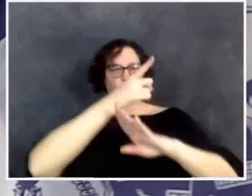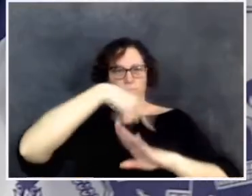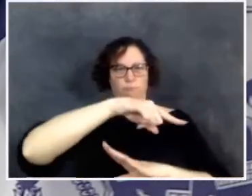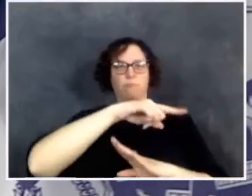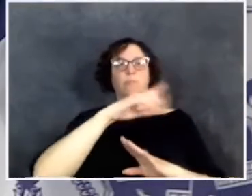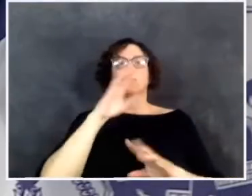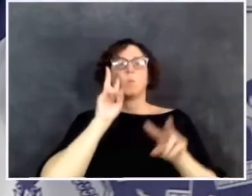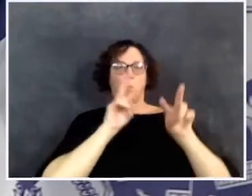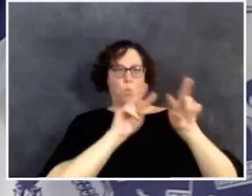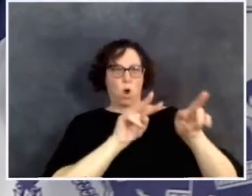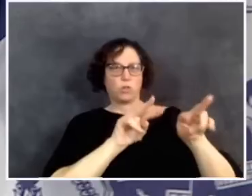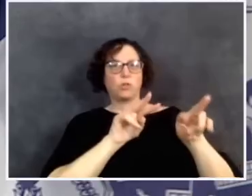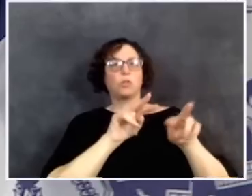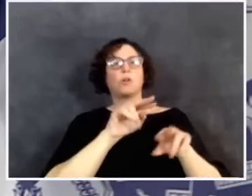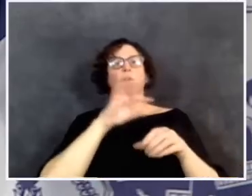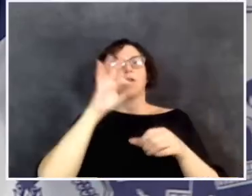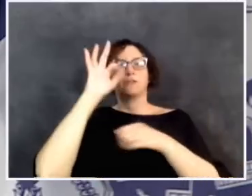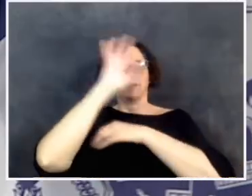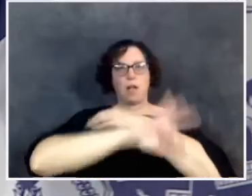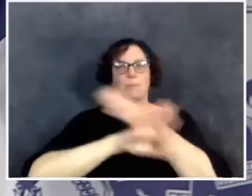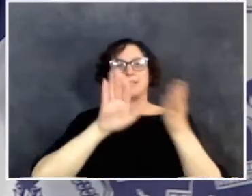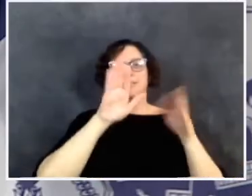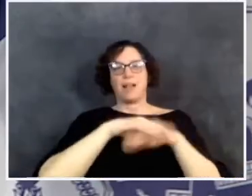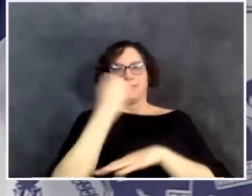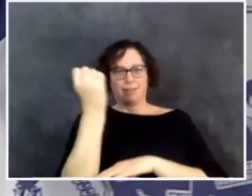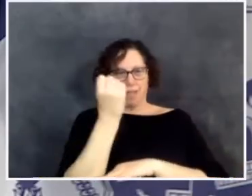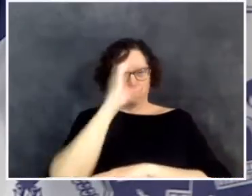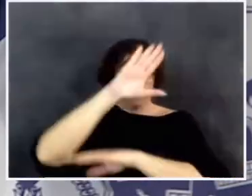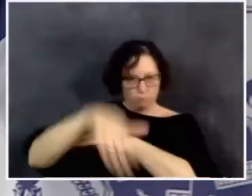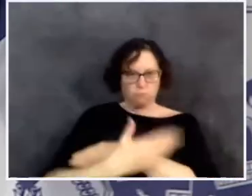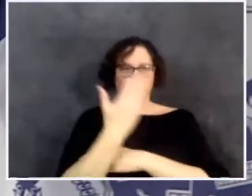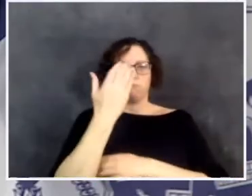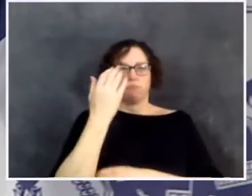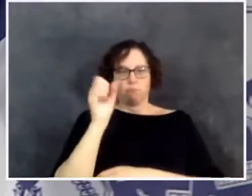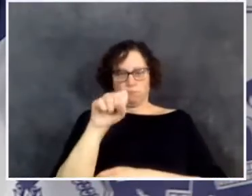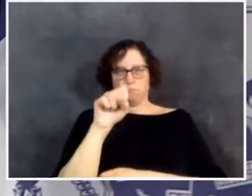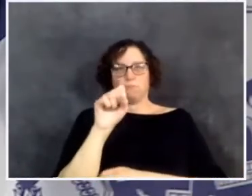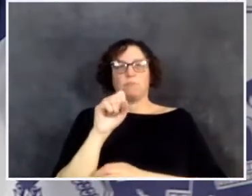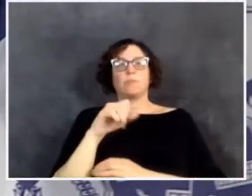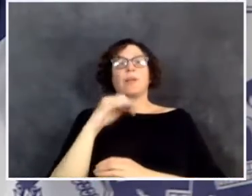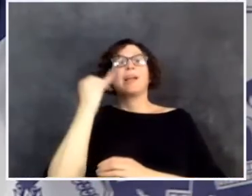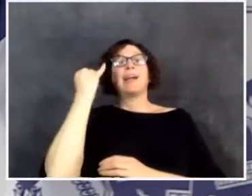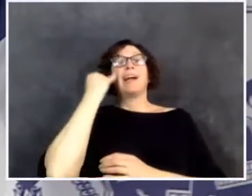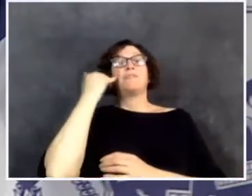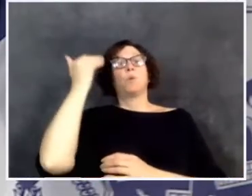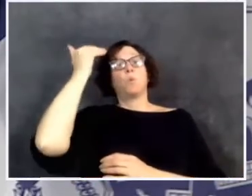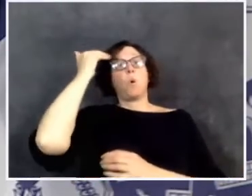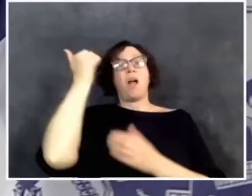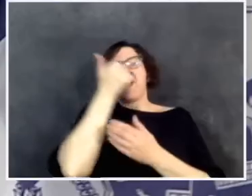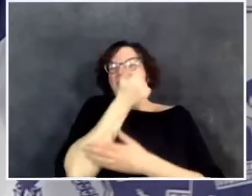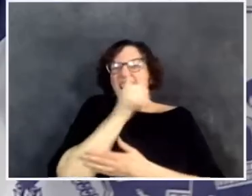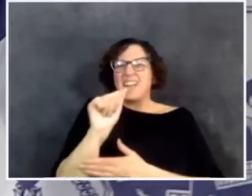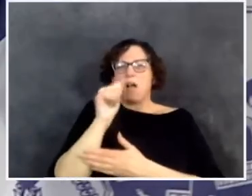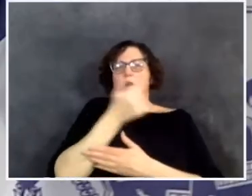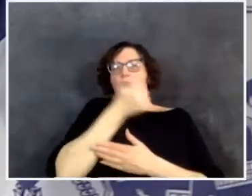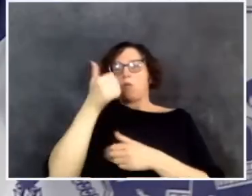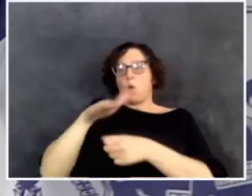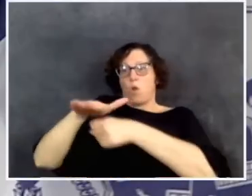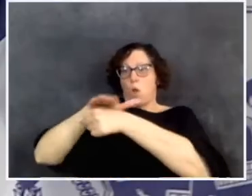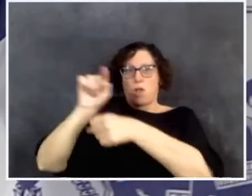gathering. And I'd like to ask of you, if you have any other locations you've heard about, please give them to our team here at City